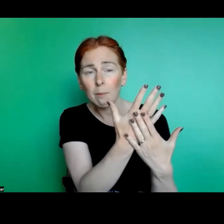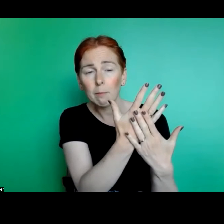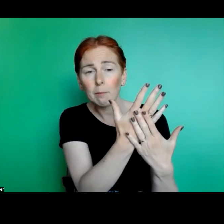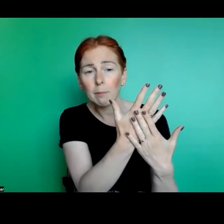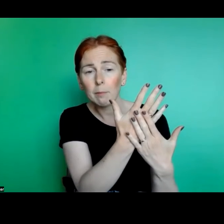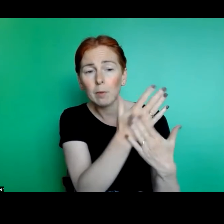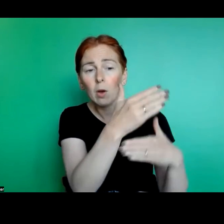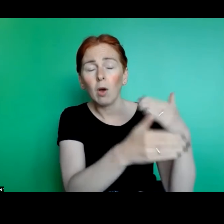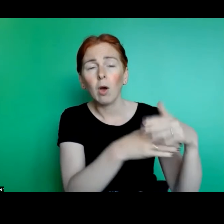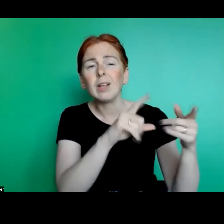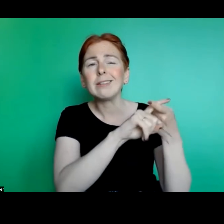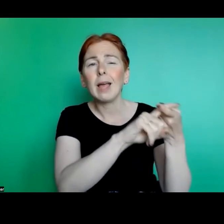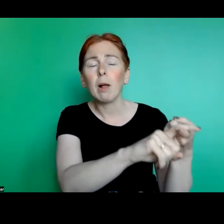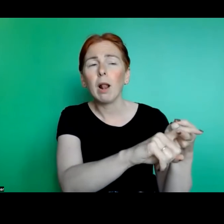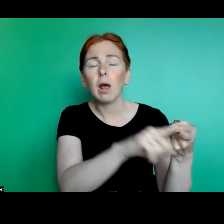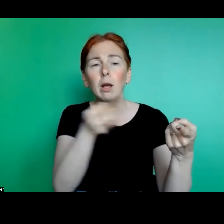you'd be able to make that distinction.